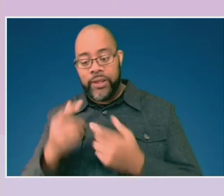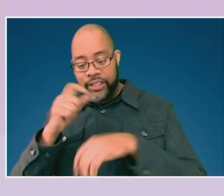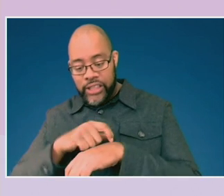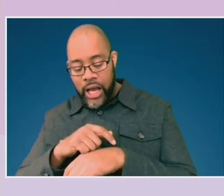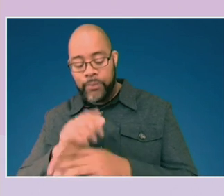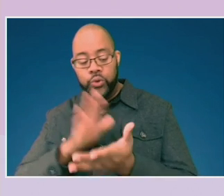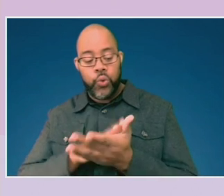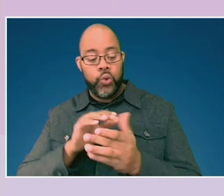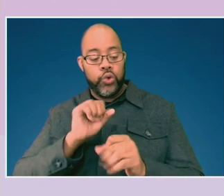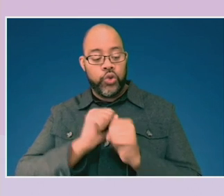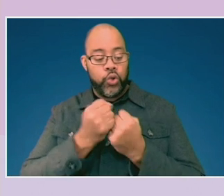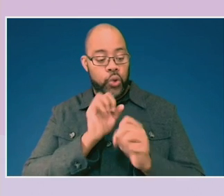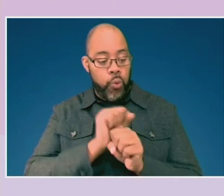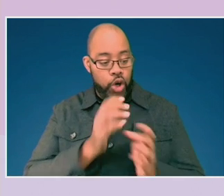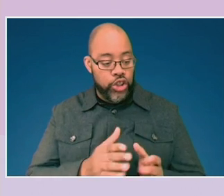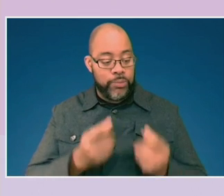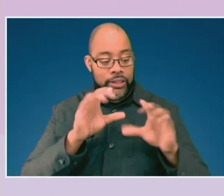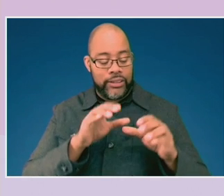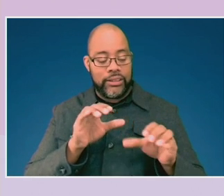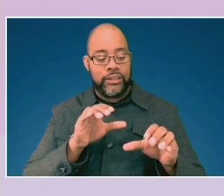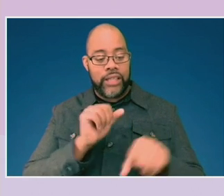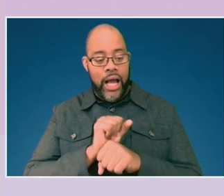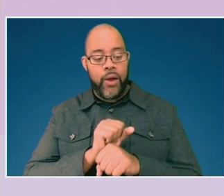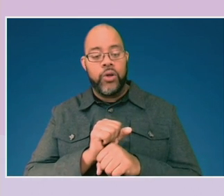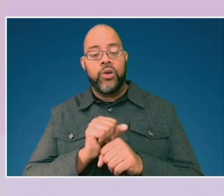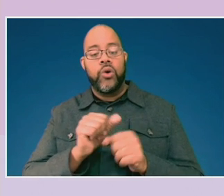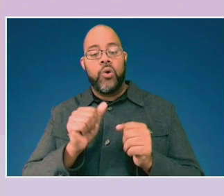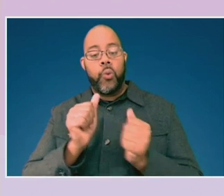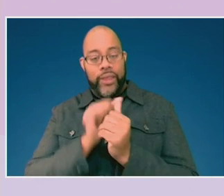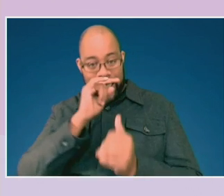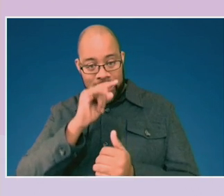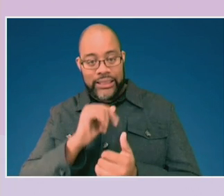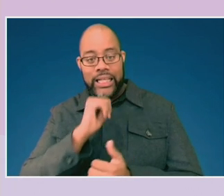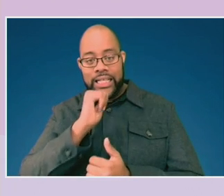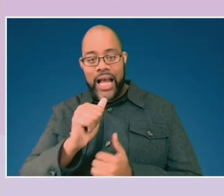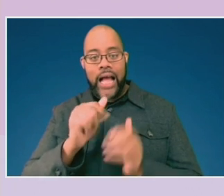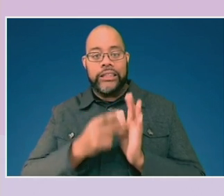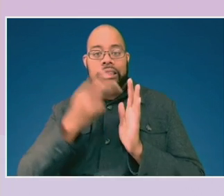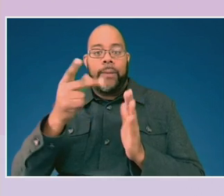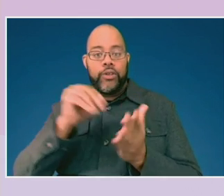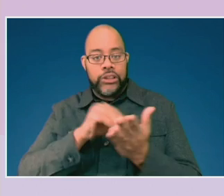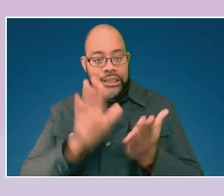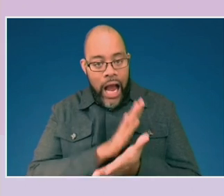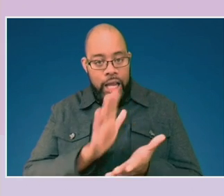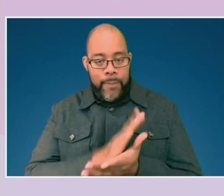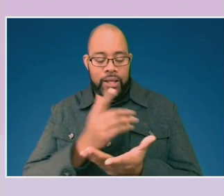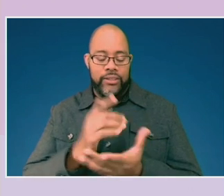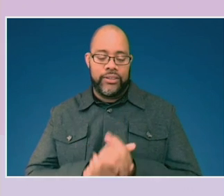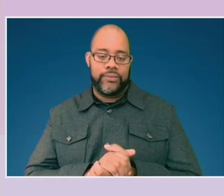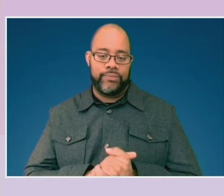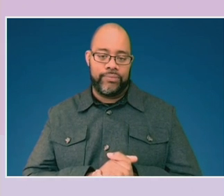social workers, et cetera, doing the work with the kids, not double documenting, for instance. So